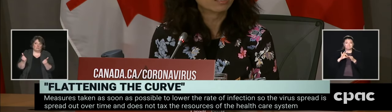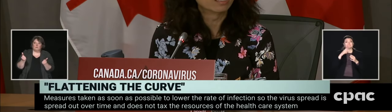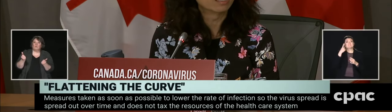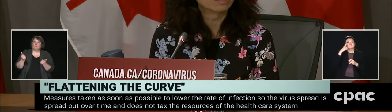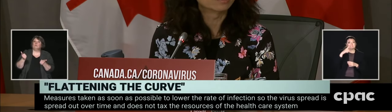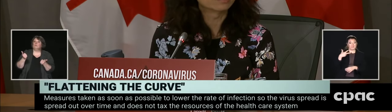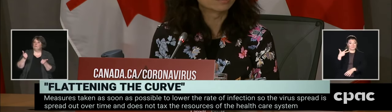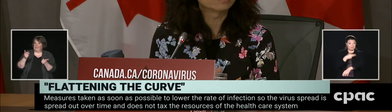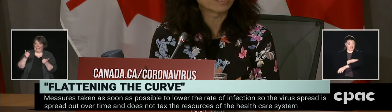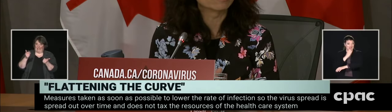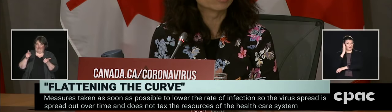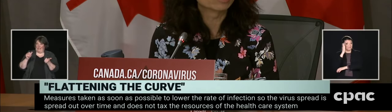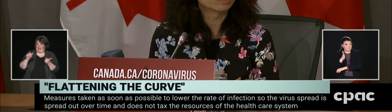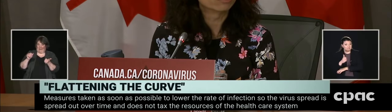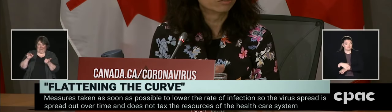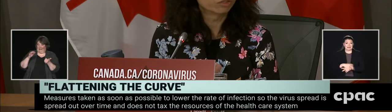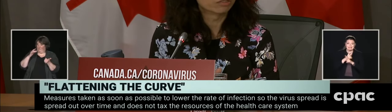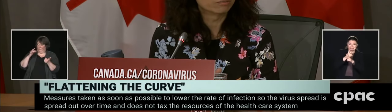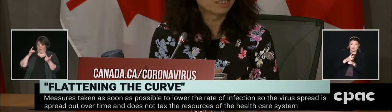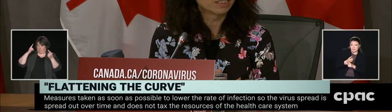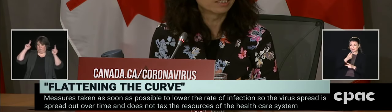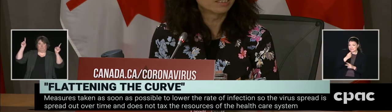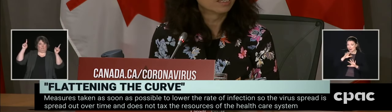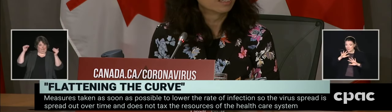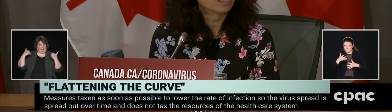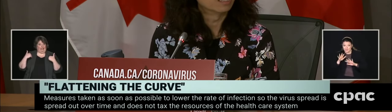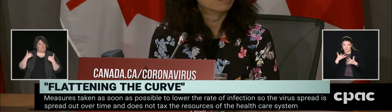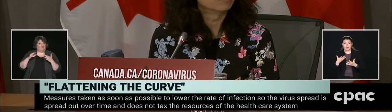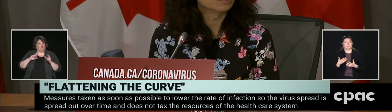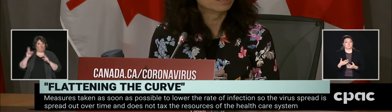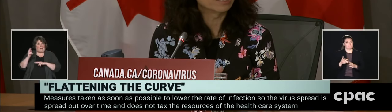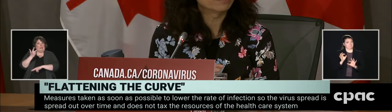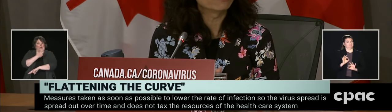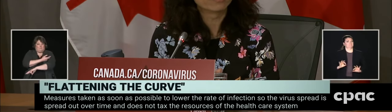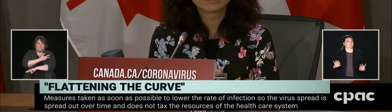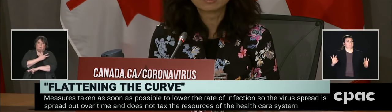occur is absolutely crucial, because,